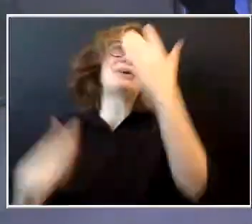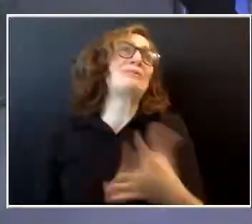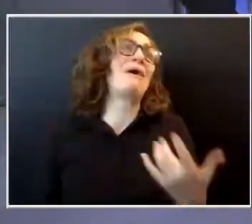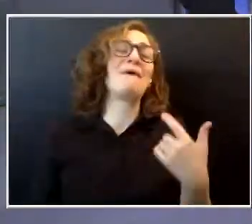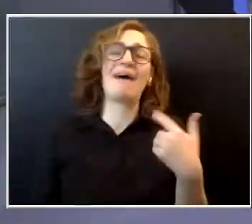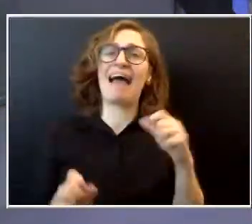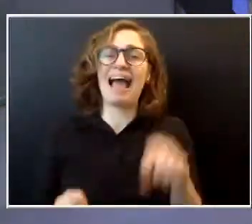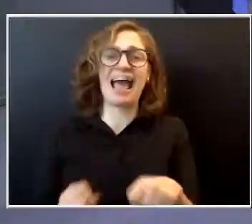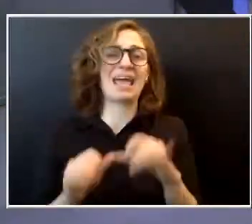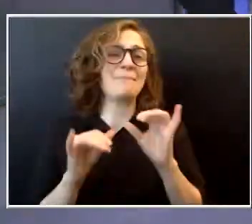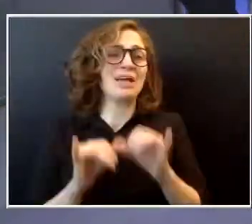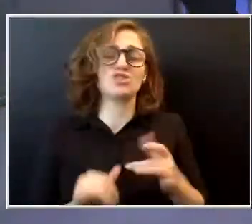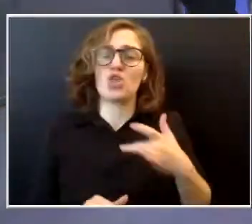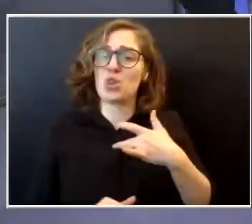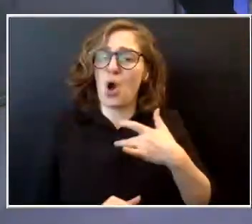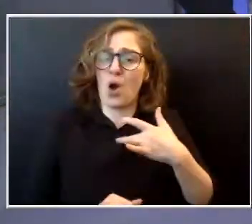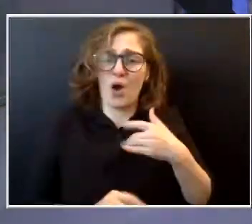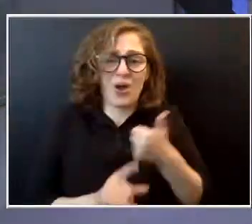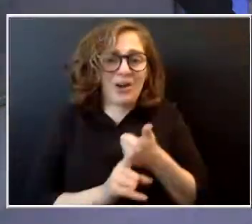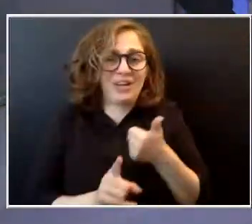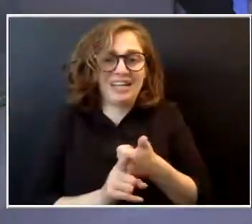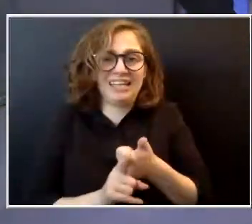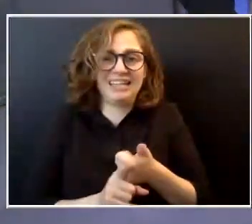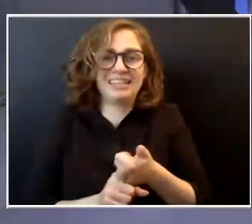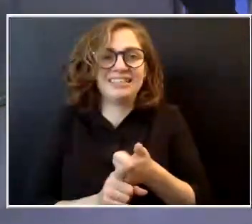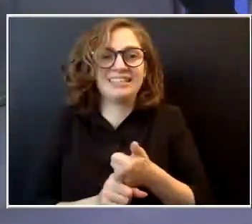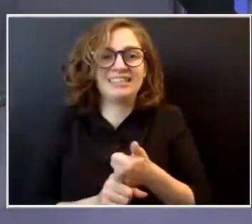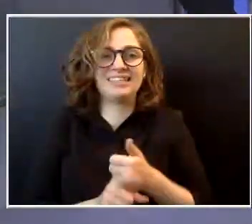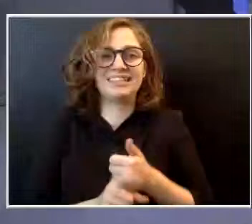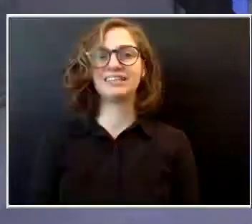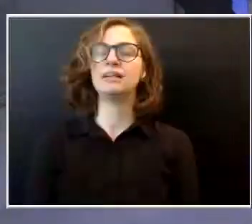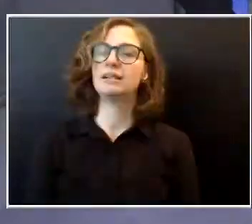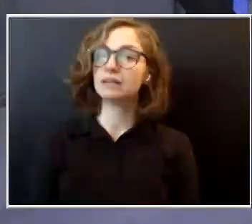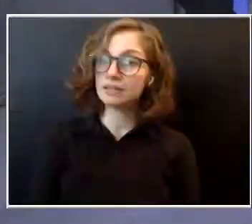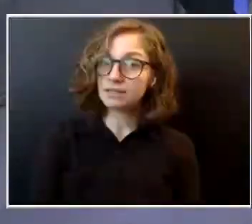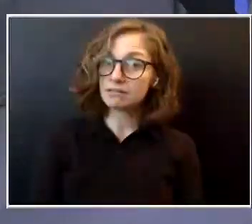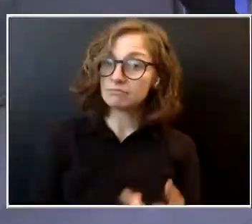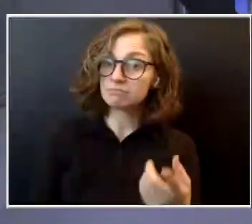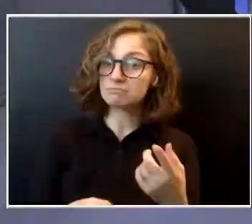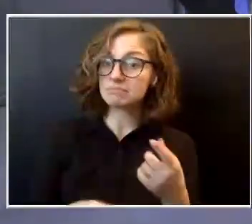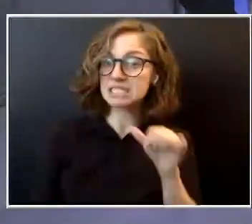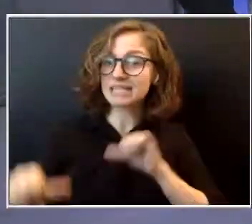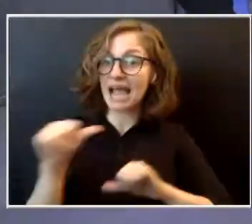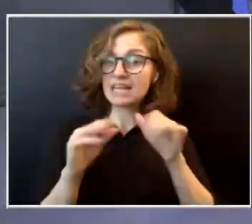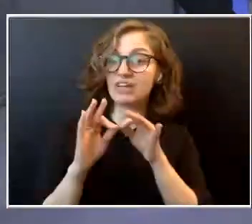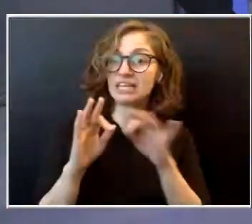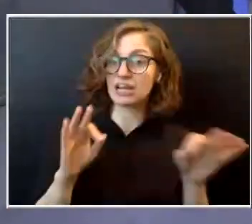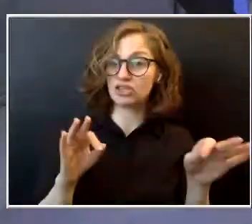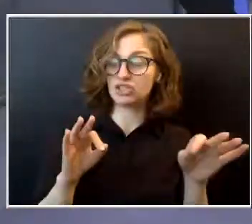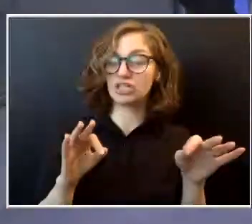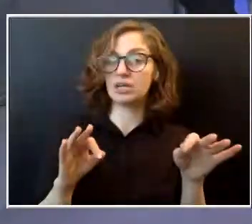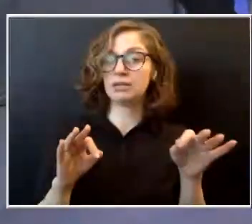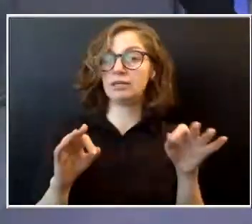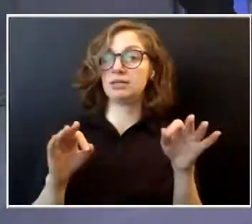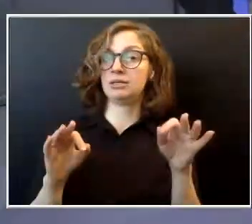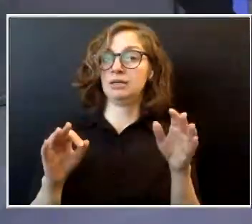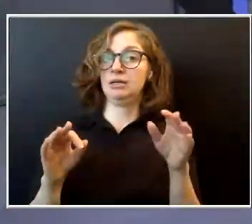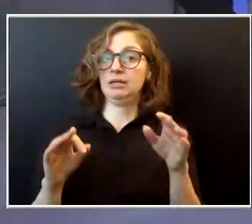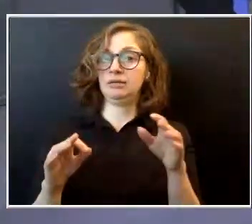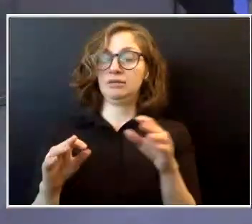Yeah, that's what I. And is there a scientific definition that can define between